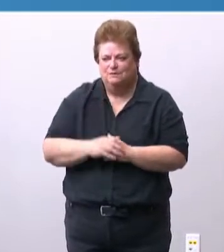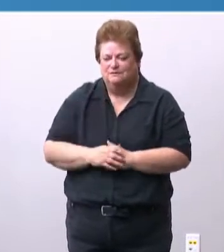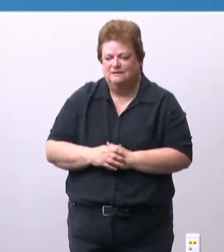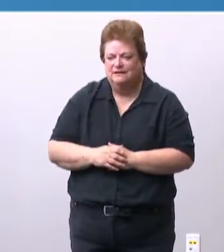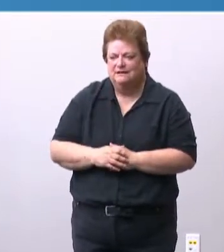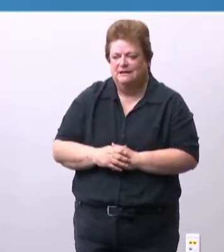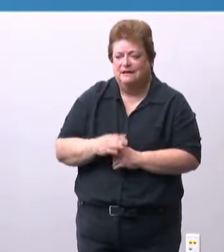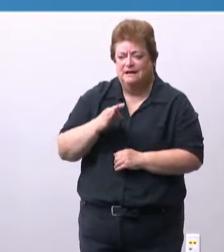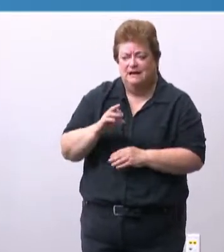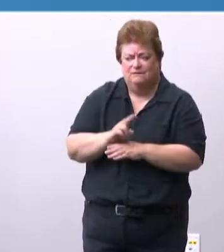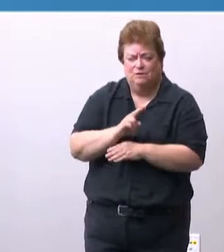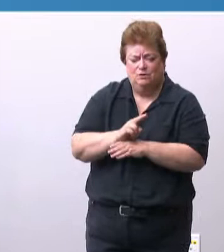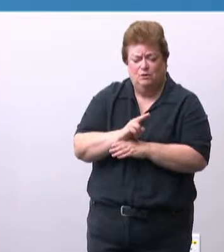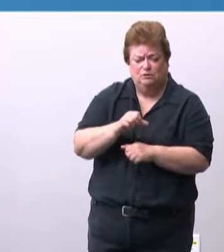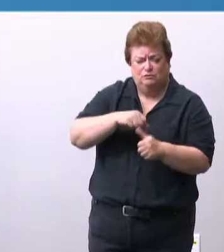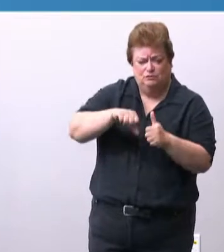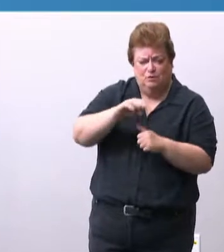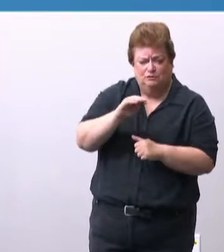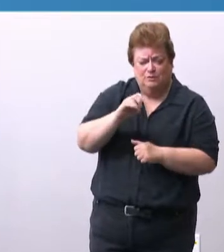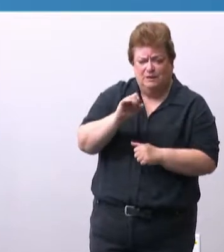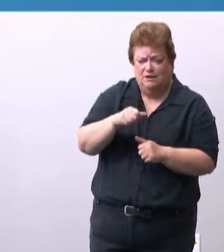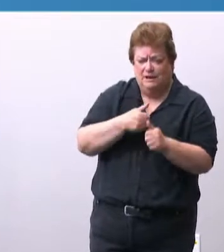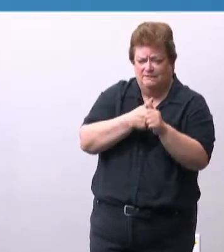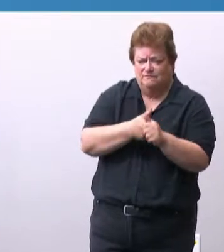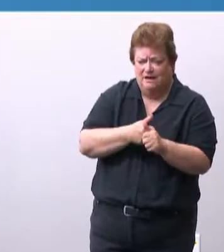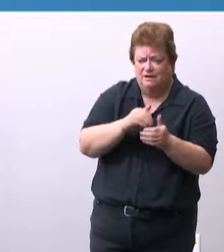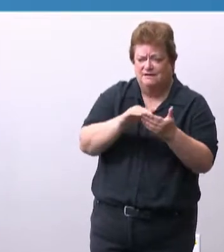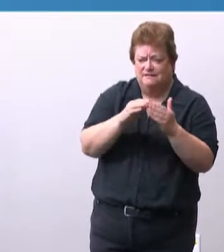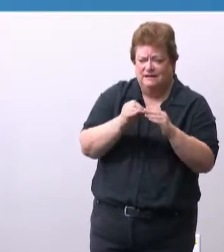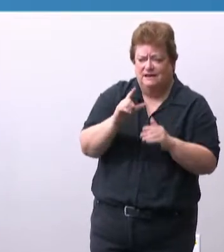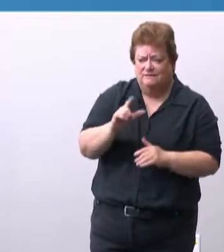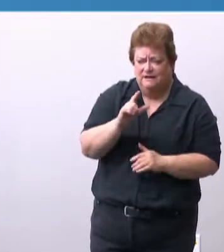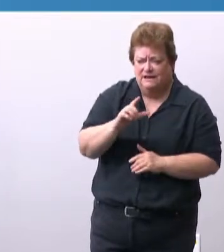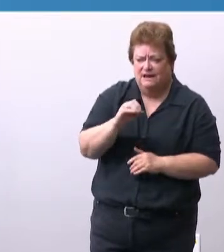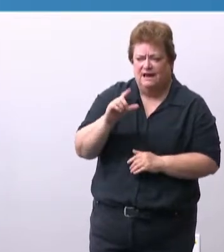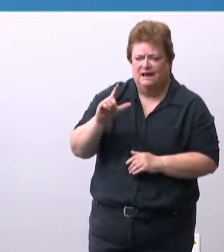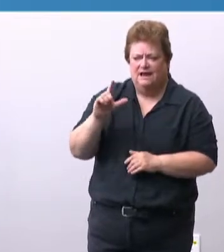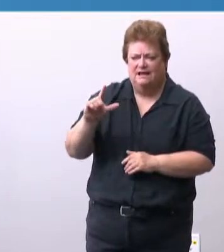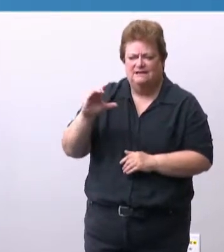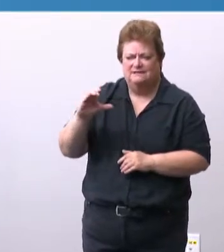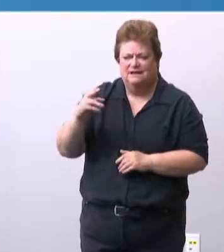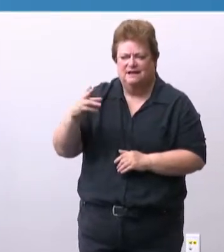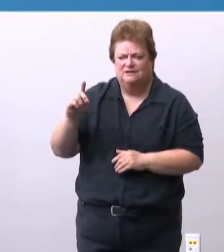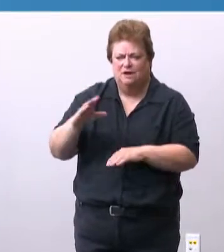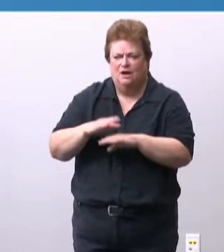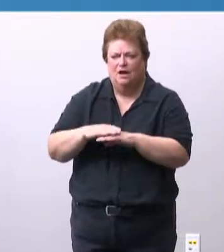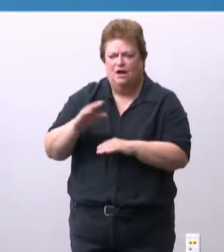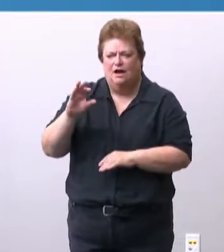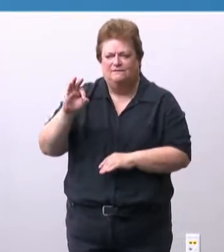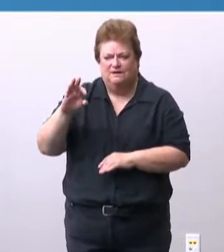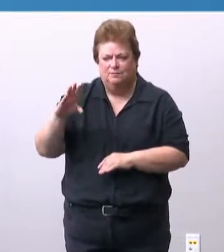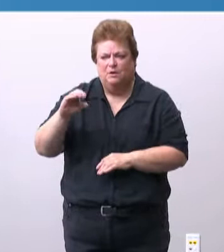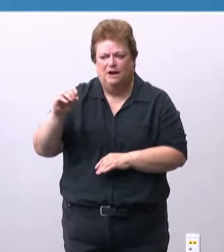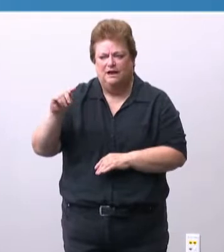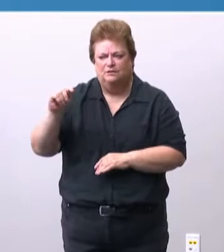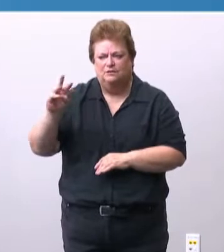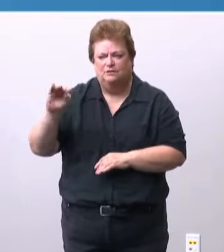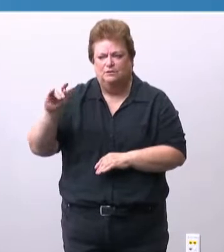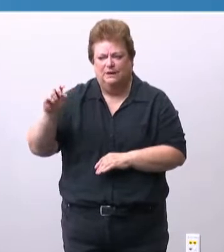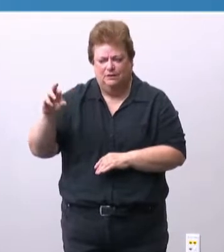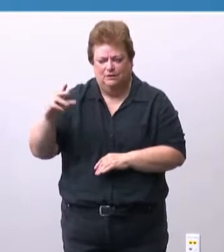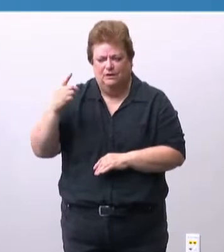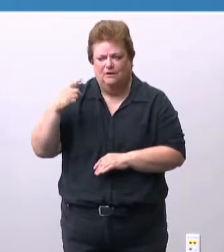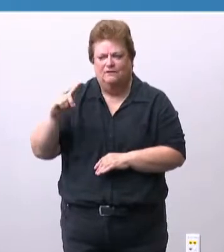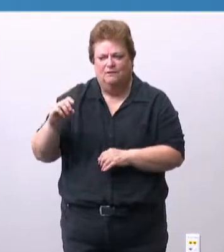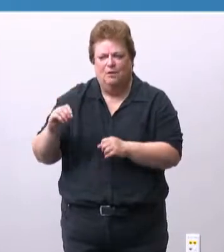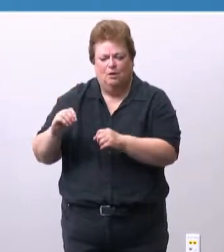use social media, you can follow the City of Lincoln and Lincoln-Lancaster County Health Department on Twitter and Facebook for